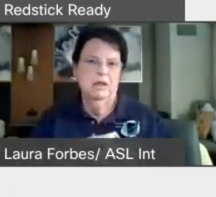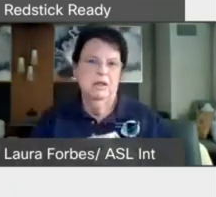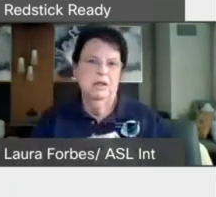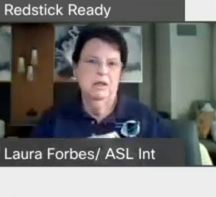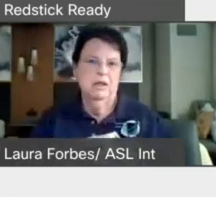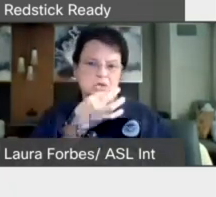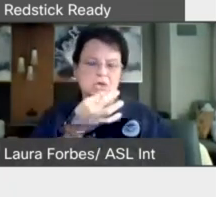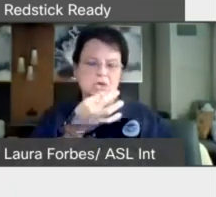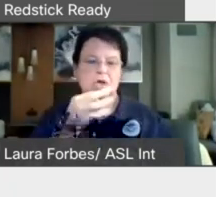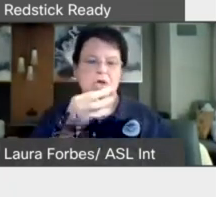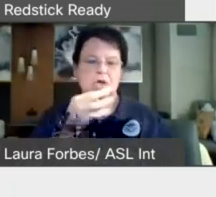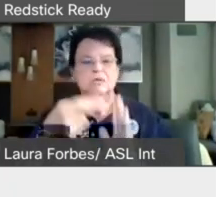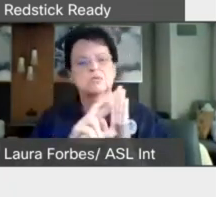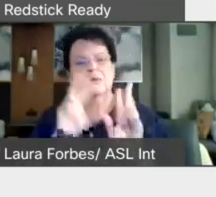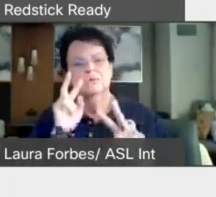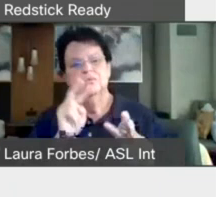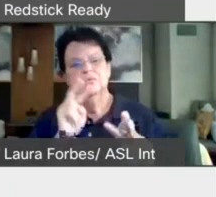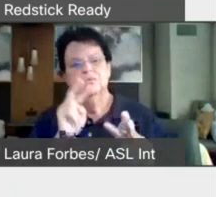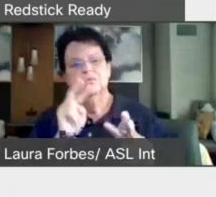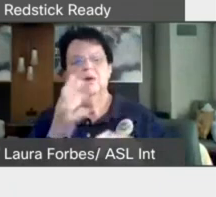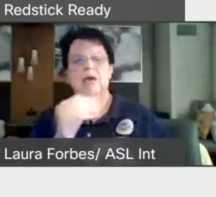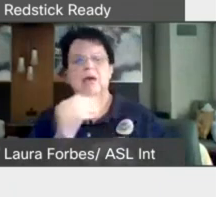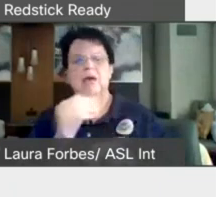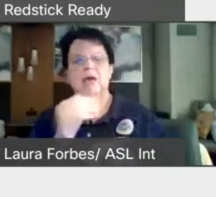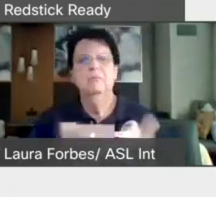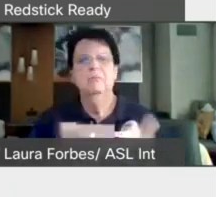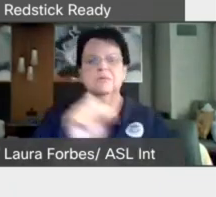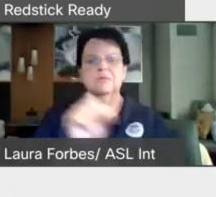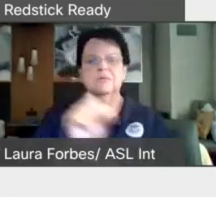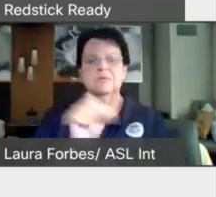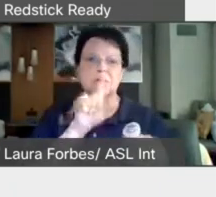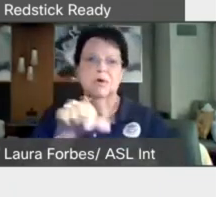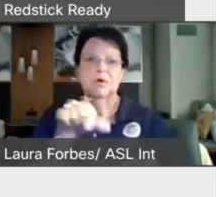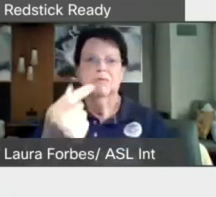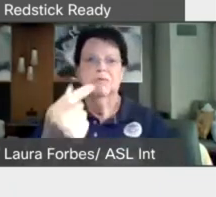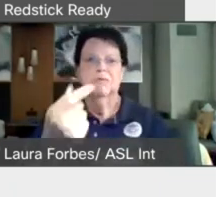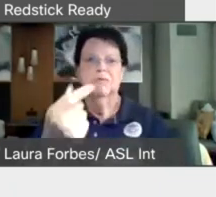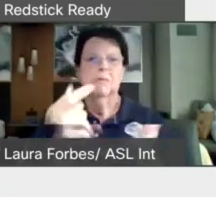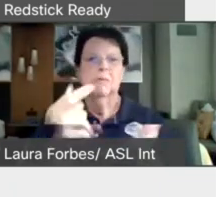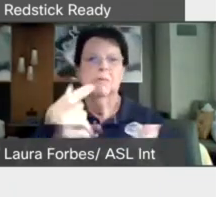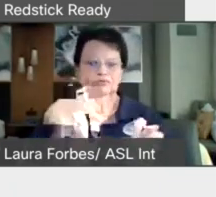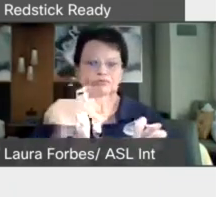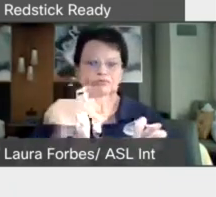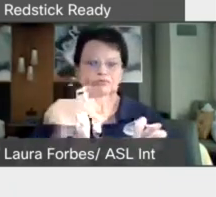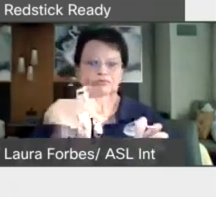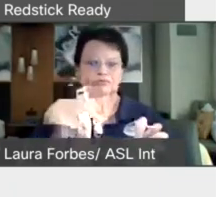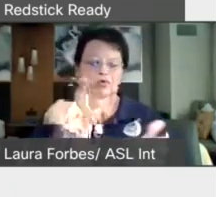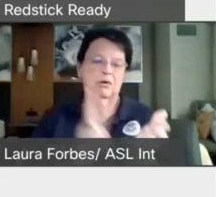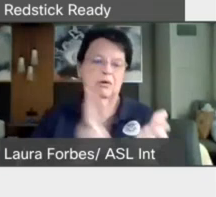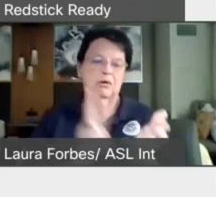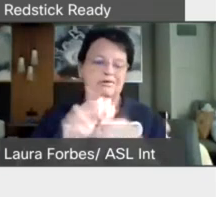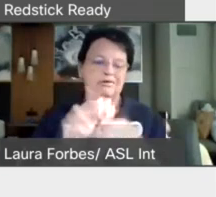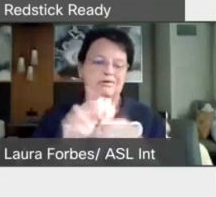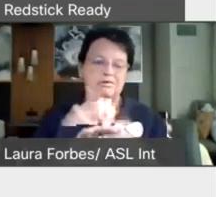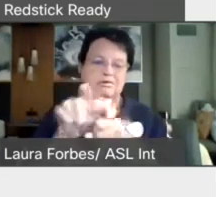Engineers who review each and every one of those, and we'll turn that into a work order for one of our contractors to get out there locally and install